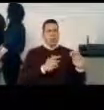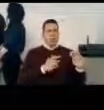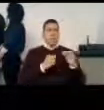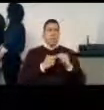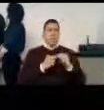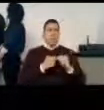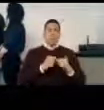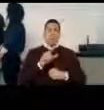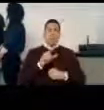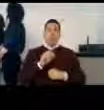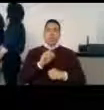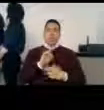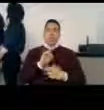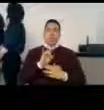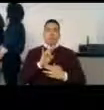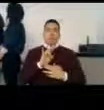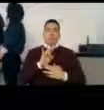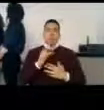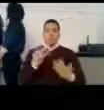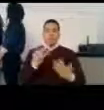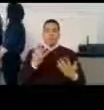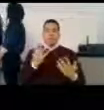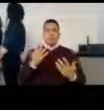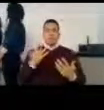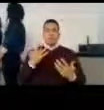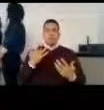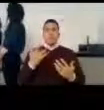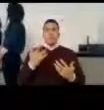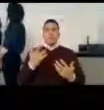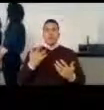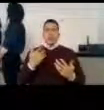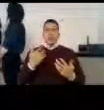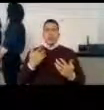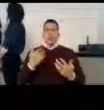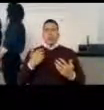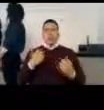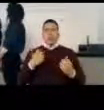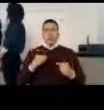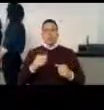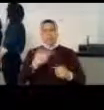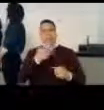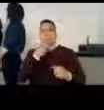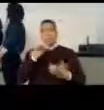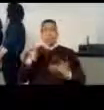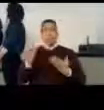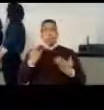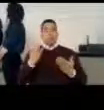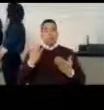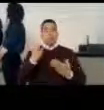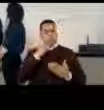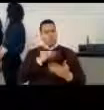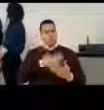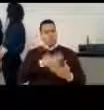going 24/7 because you want all of the best services for your child.